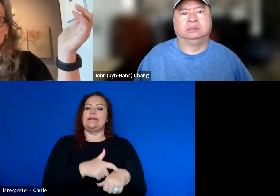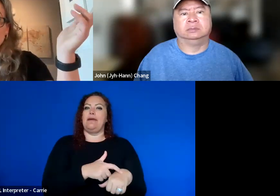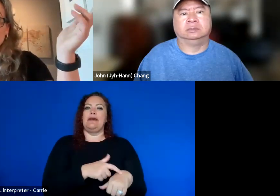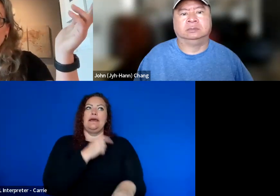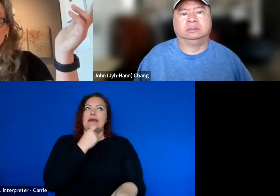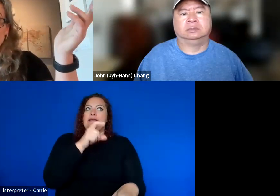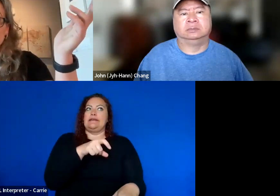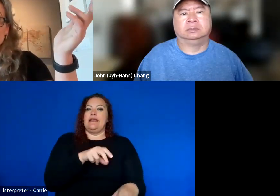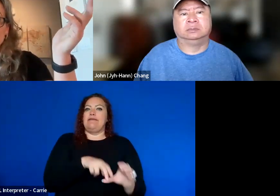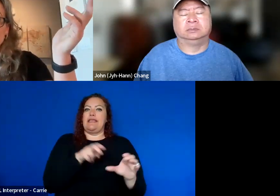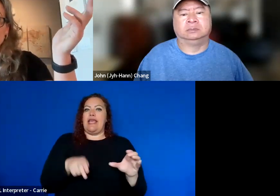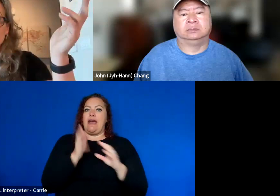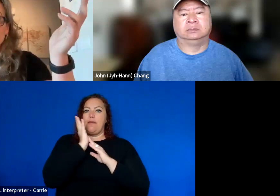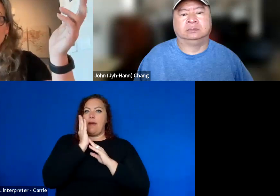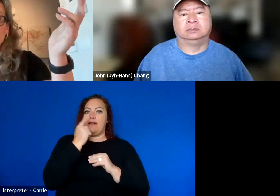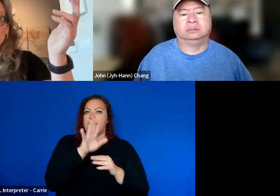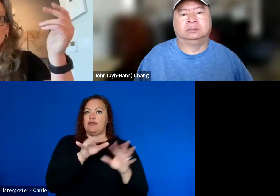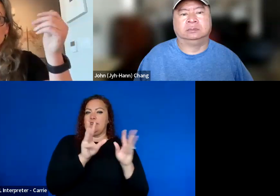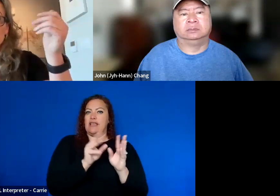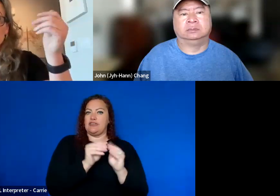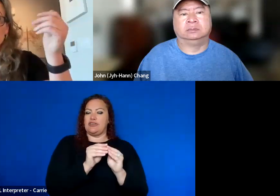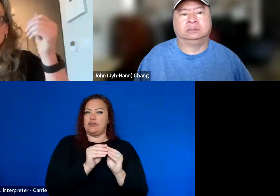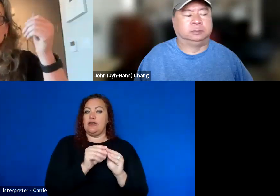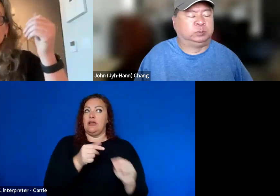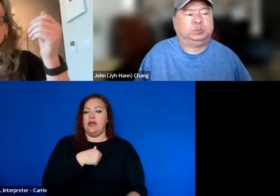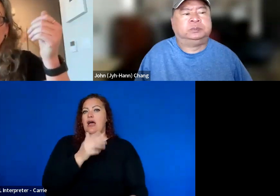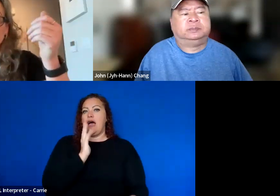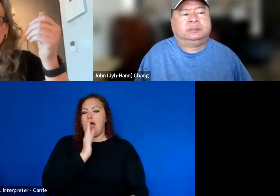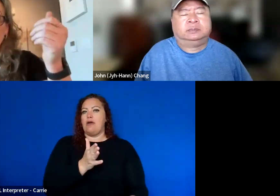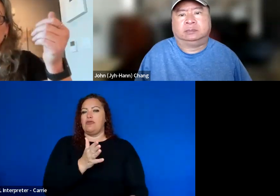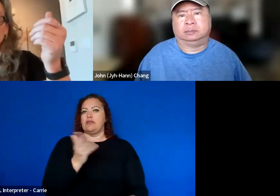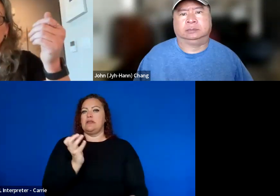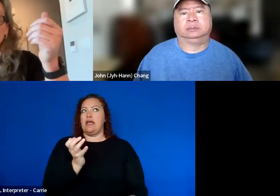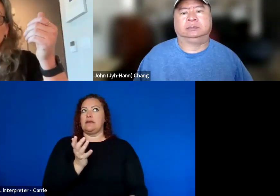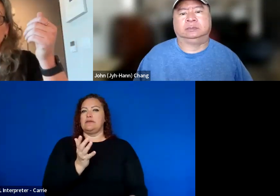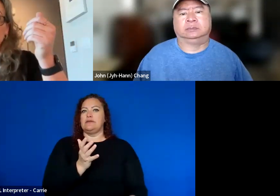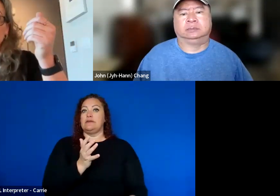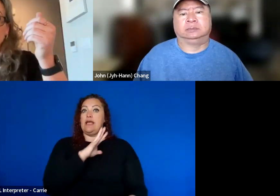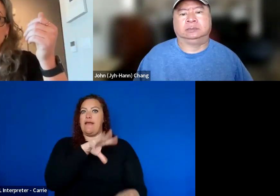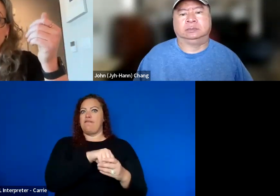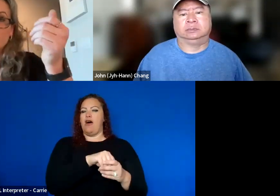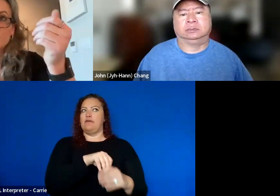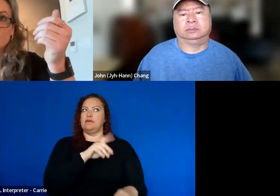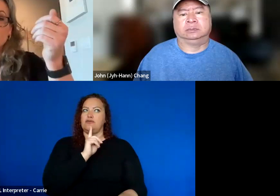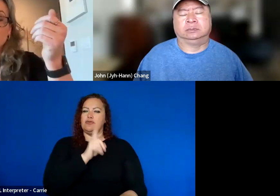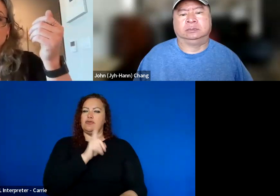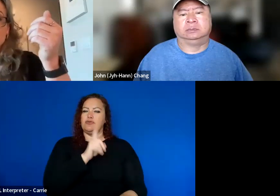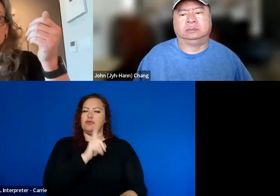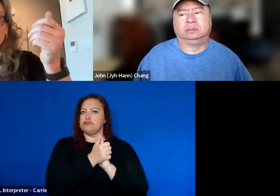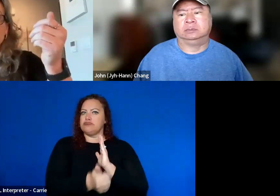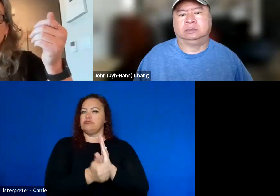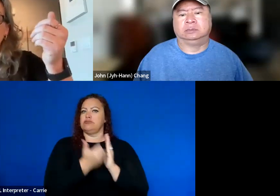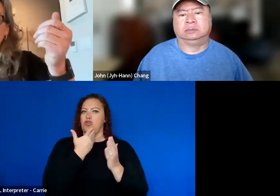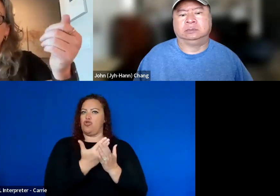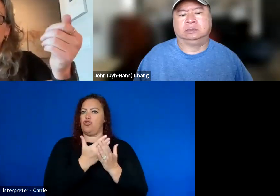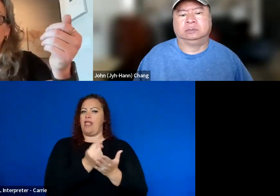have to get out of bed for the session. So I would engage a quality therapist who